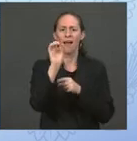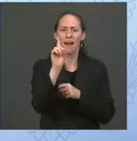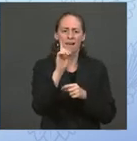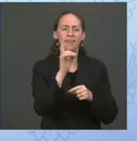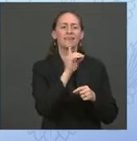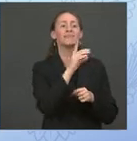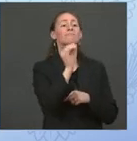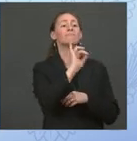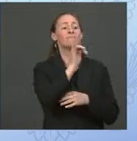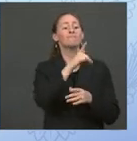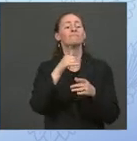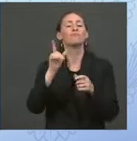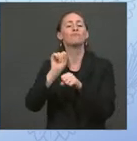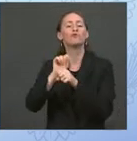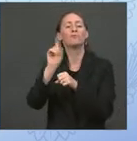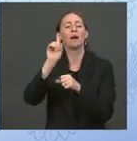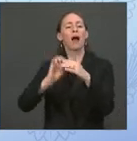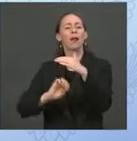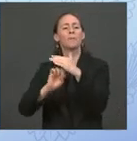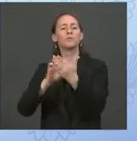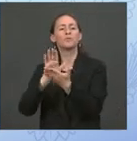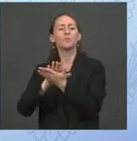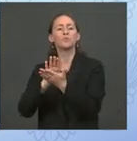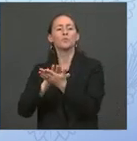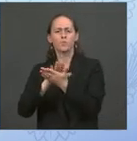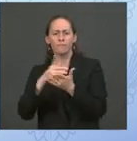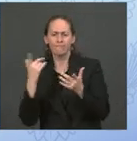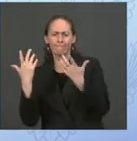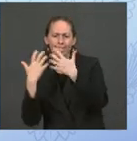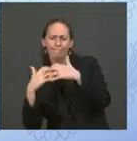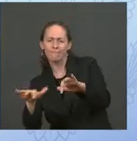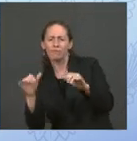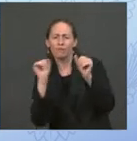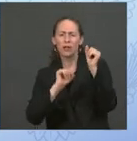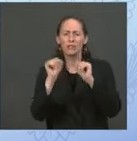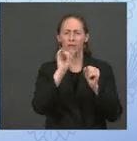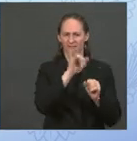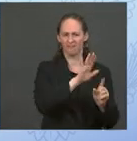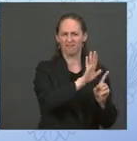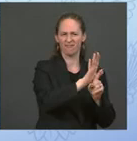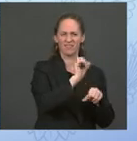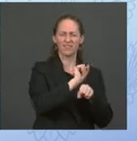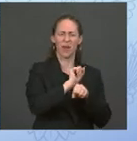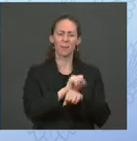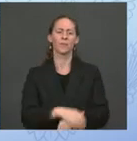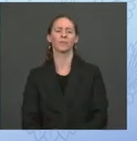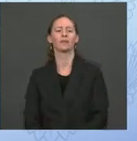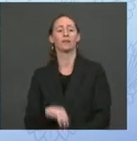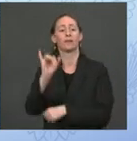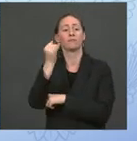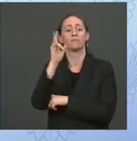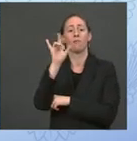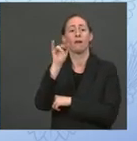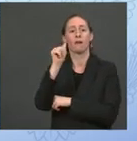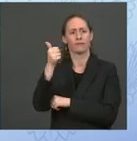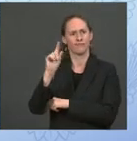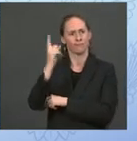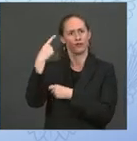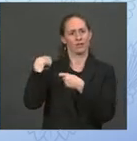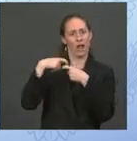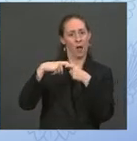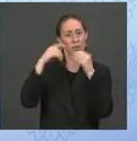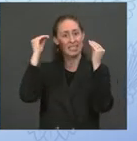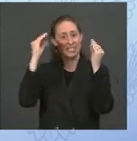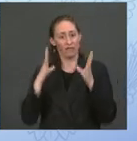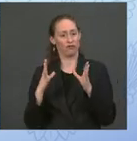strategist. I'm heartened that Juliana is the first Latina National Teacher of the Year in more than 15